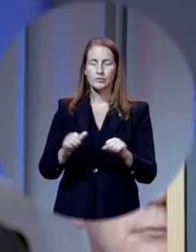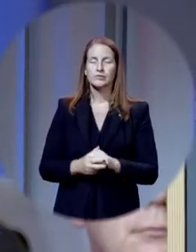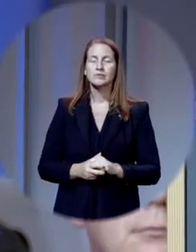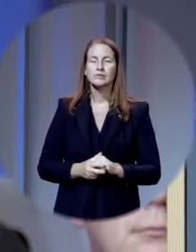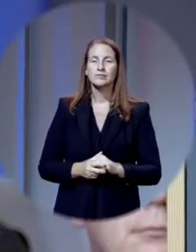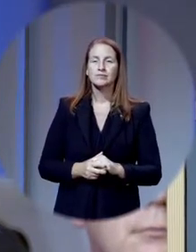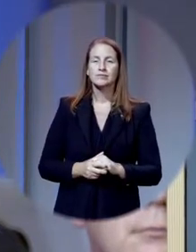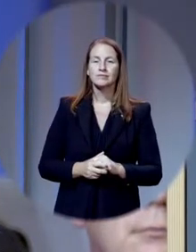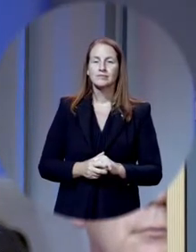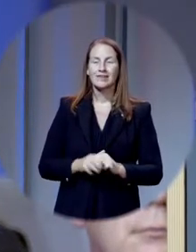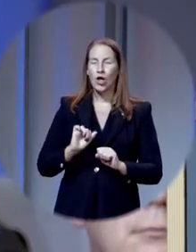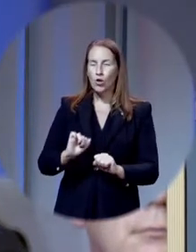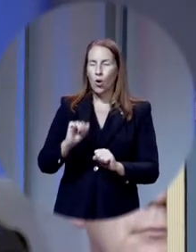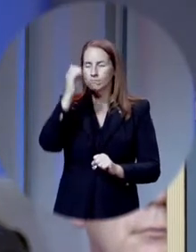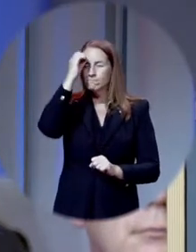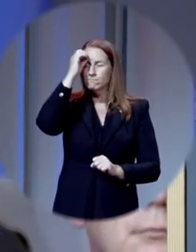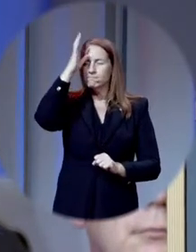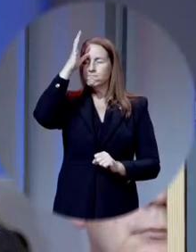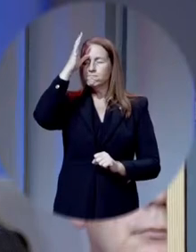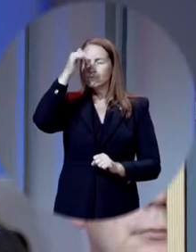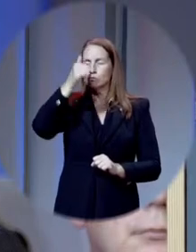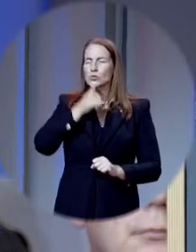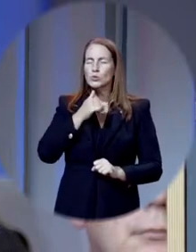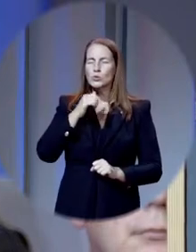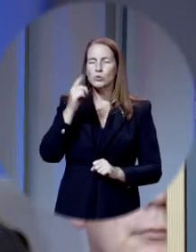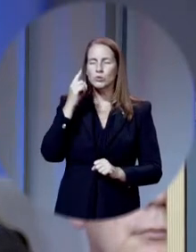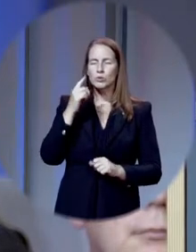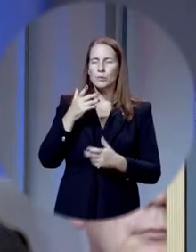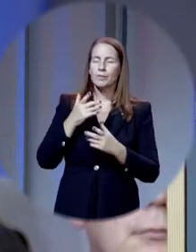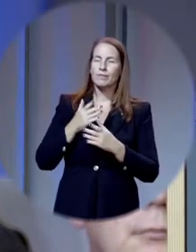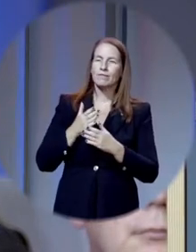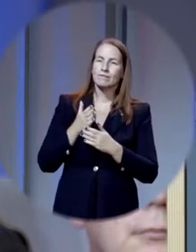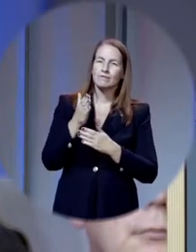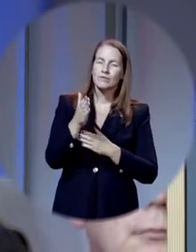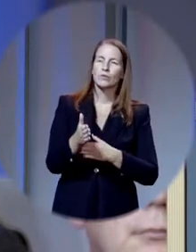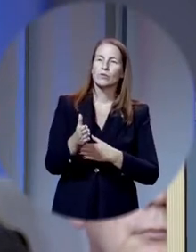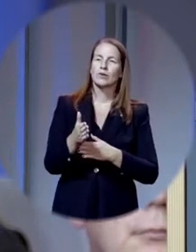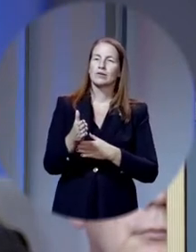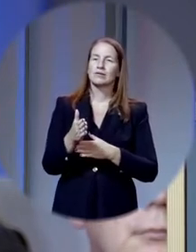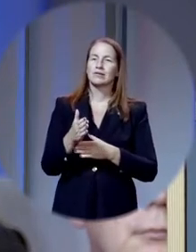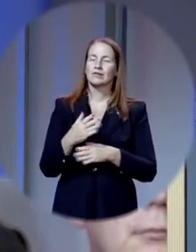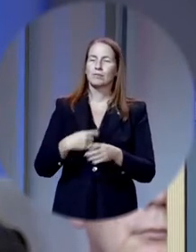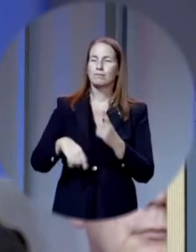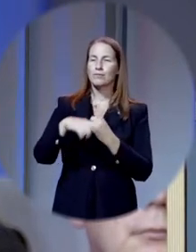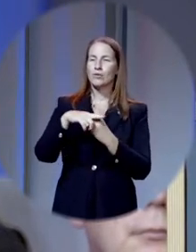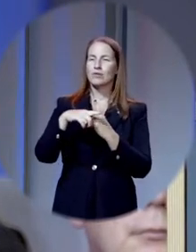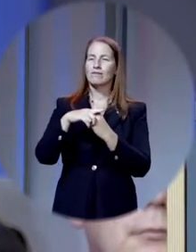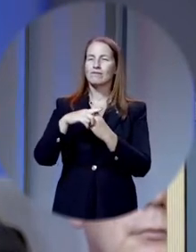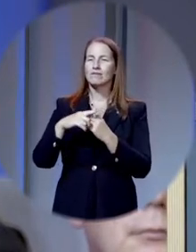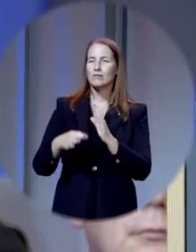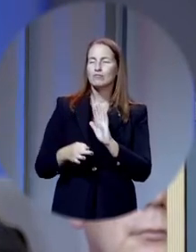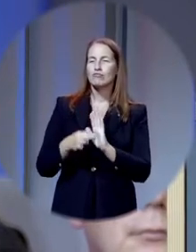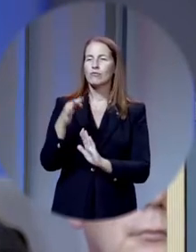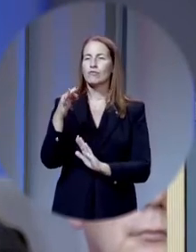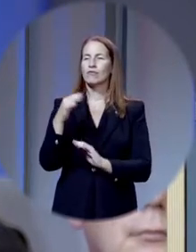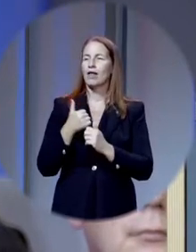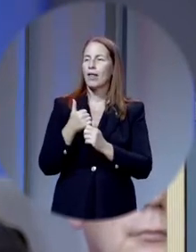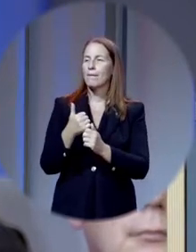Use what you have learnt as you go forward to make a positive difference and to help those around you.